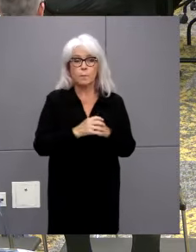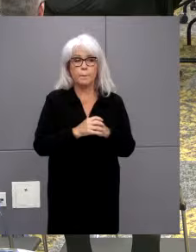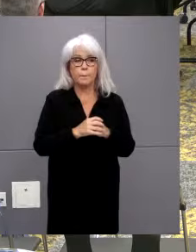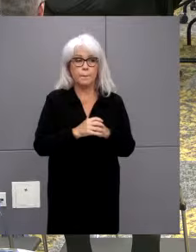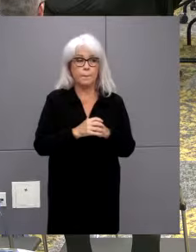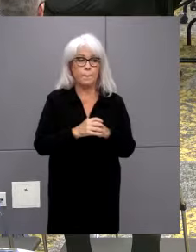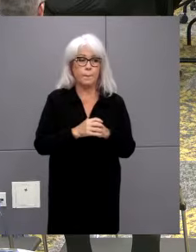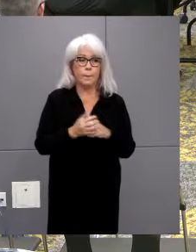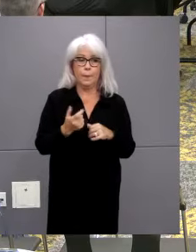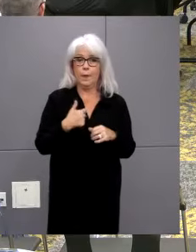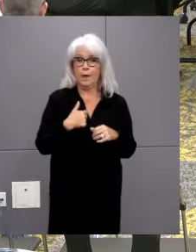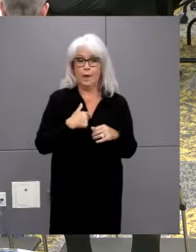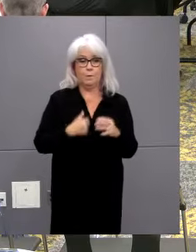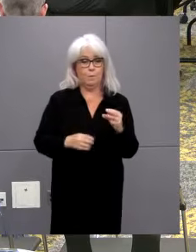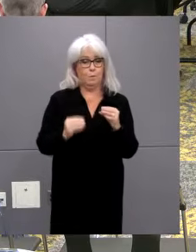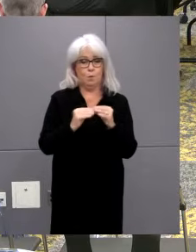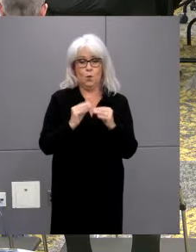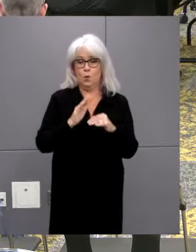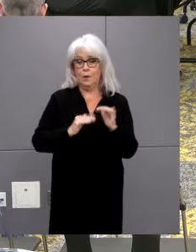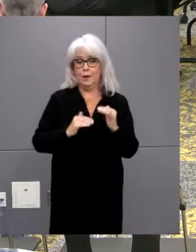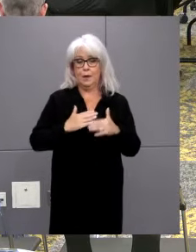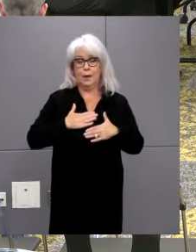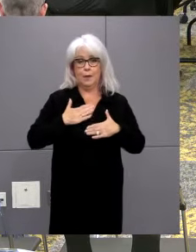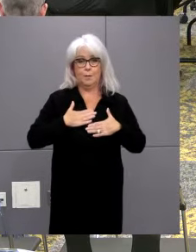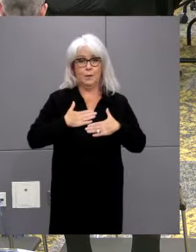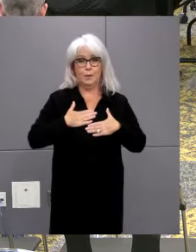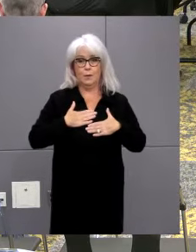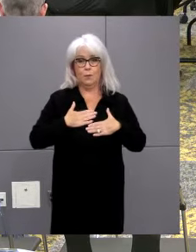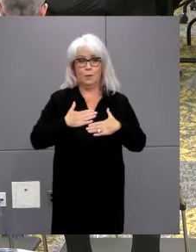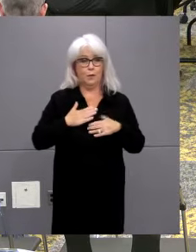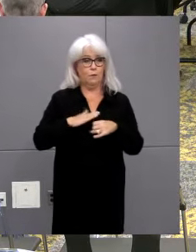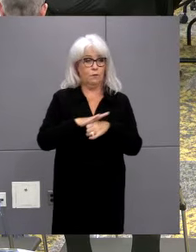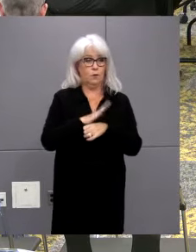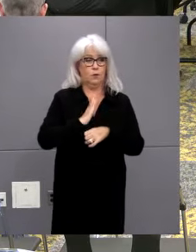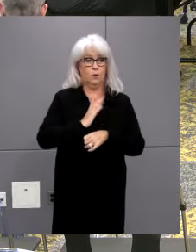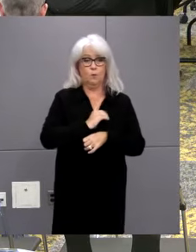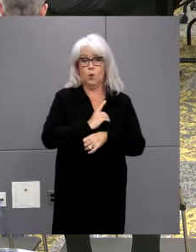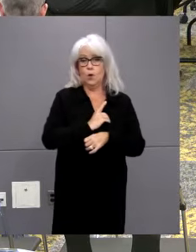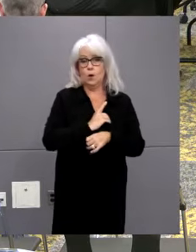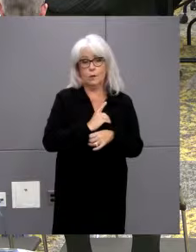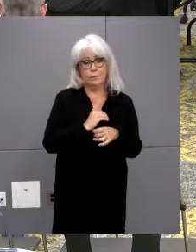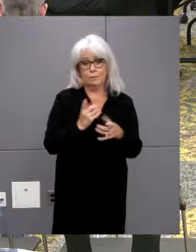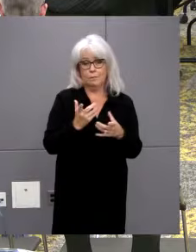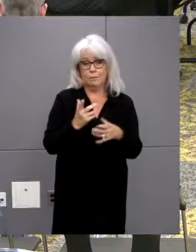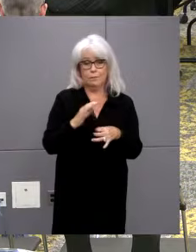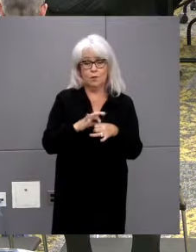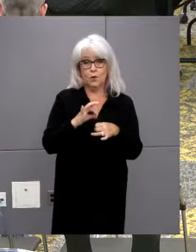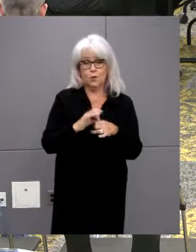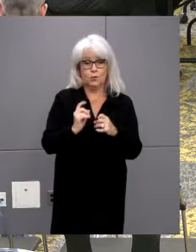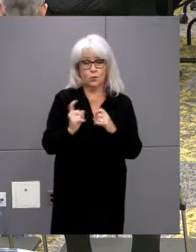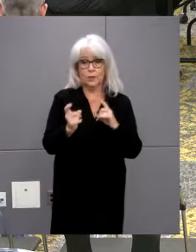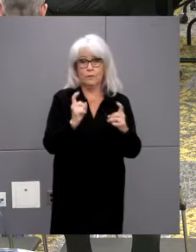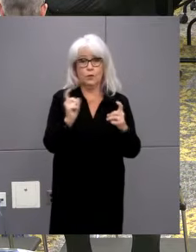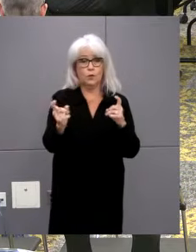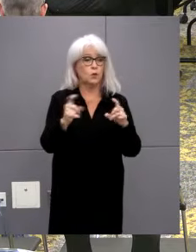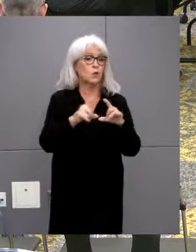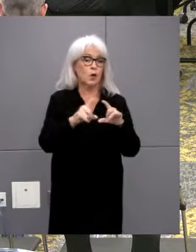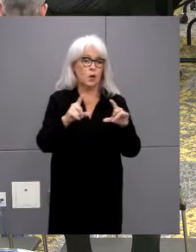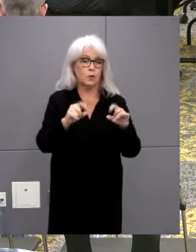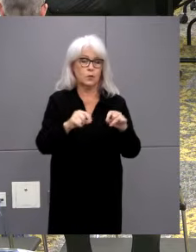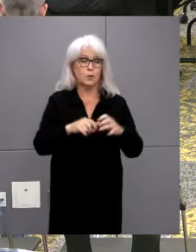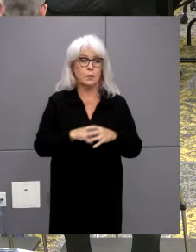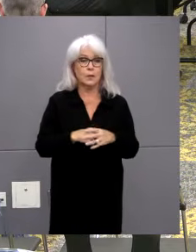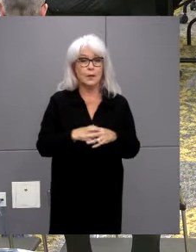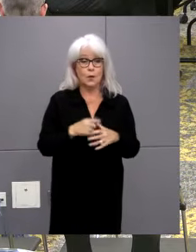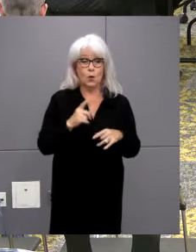I am more than happy with a full board vote to issue key cards. What I am not able to do